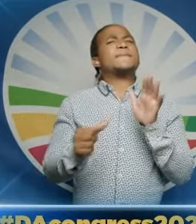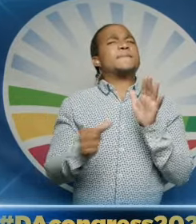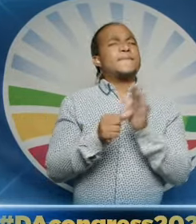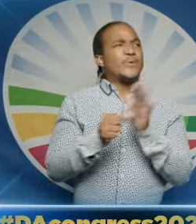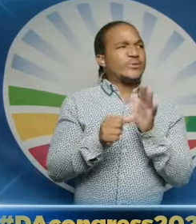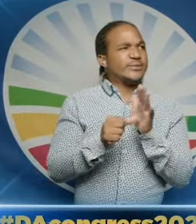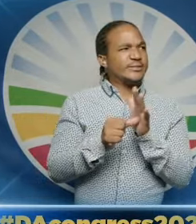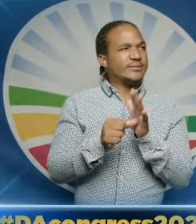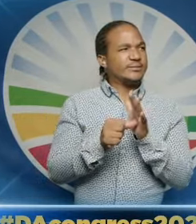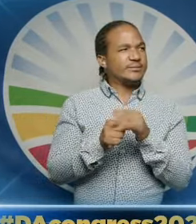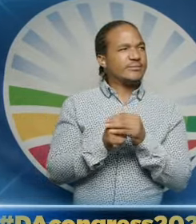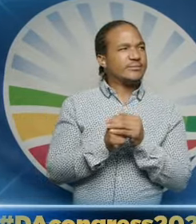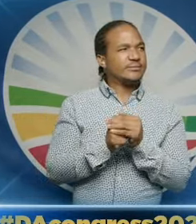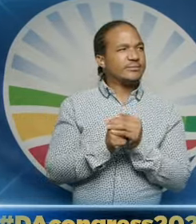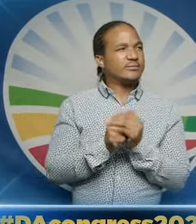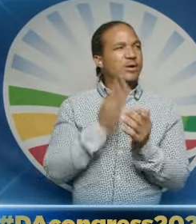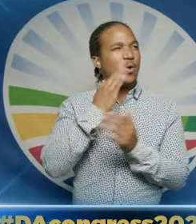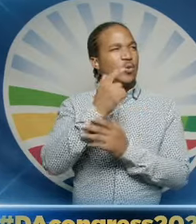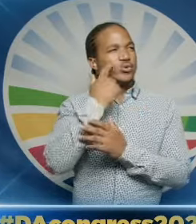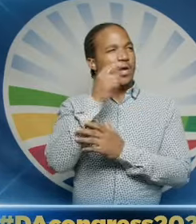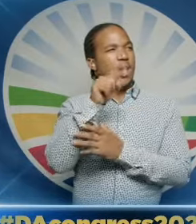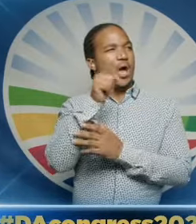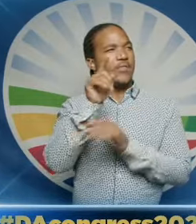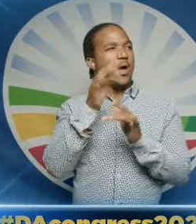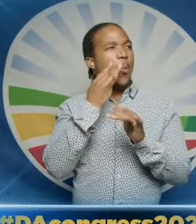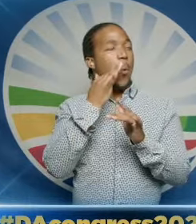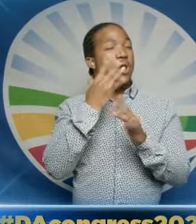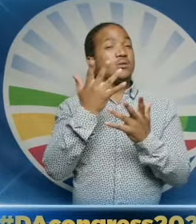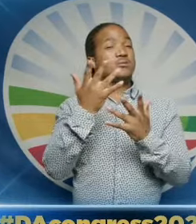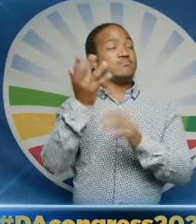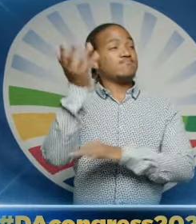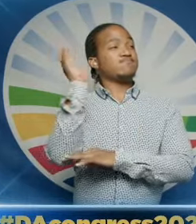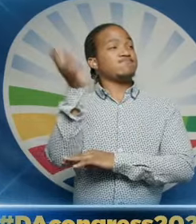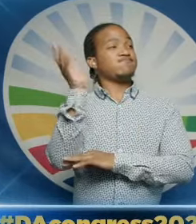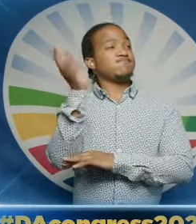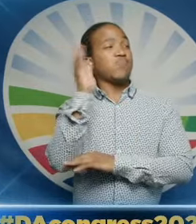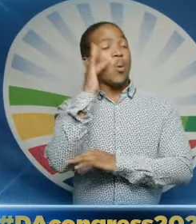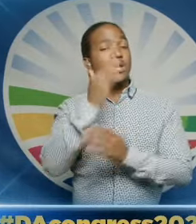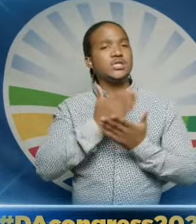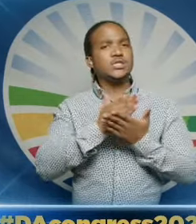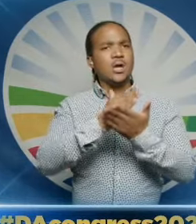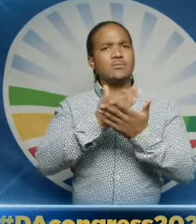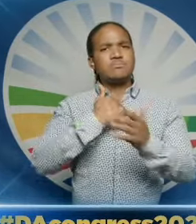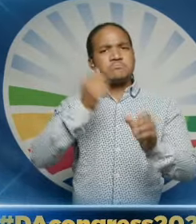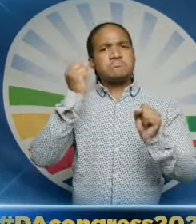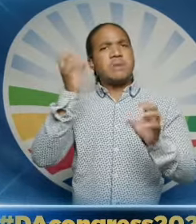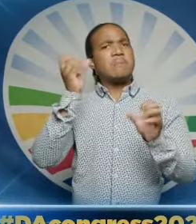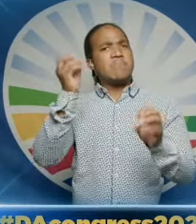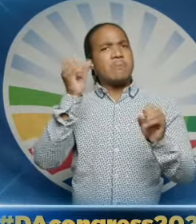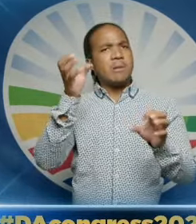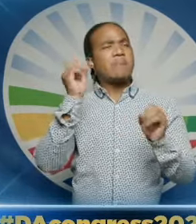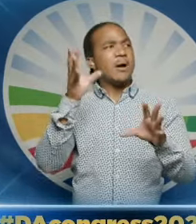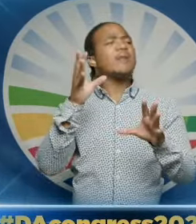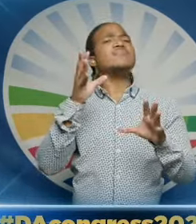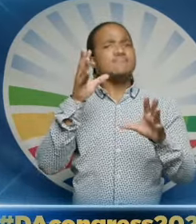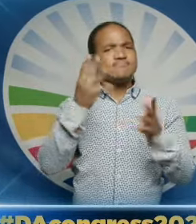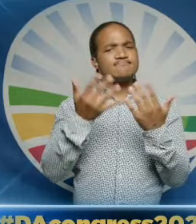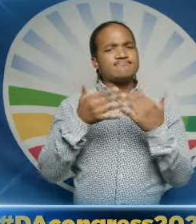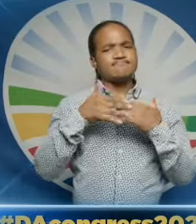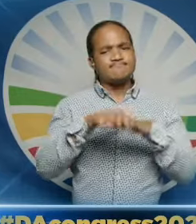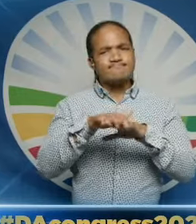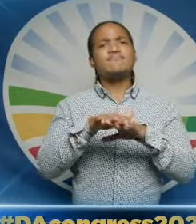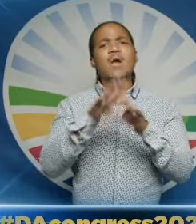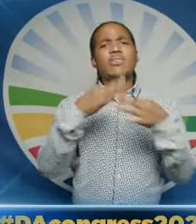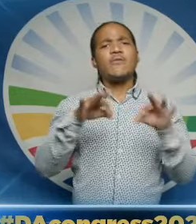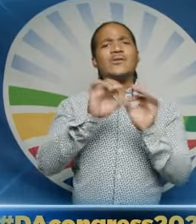things, and I mean, you look at some of the guys, when they speak, when they share their thoughts, they are anchored in our values, the Democratic Alliance